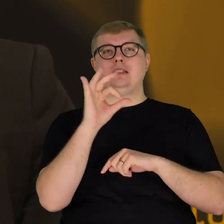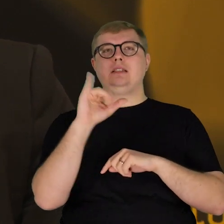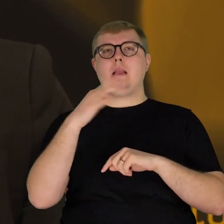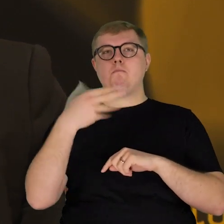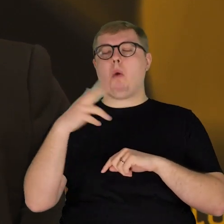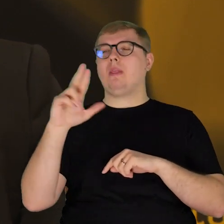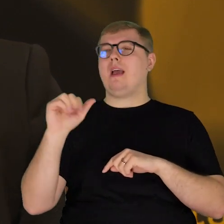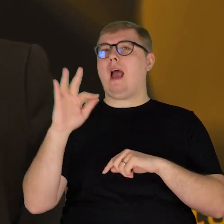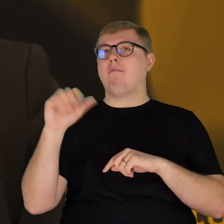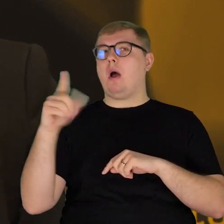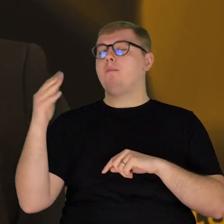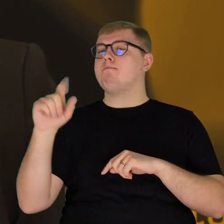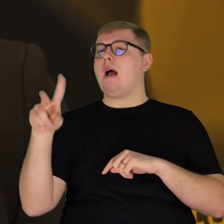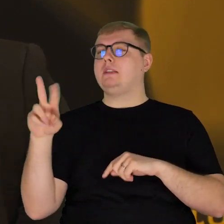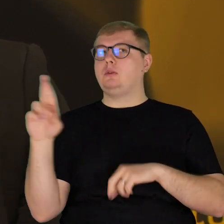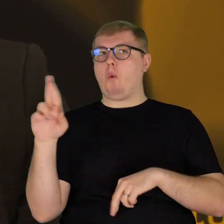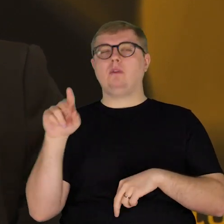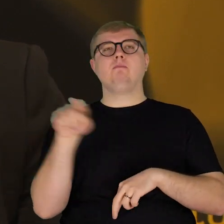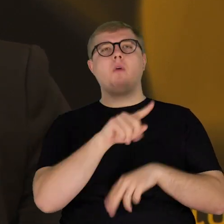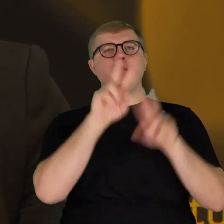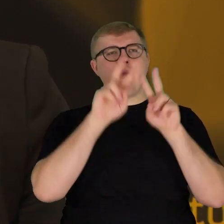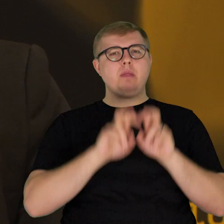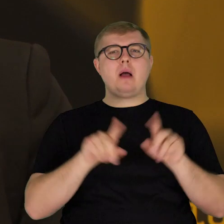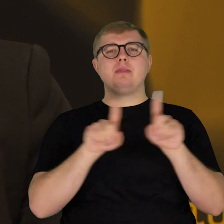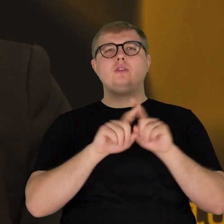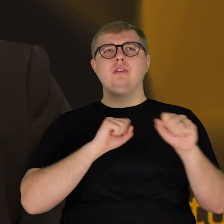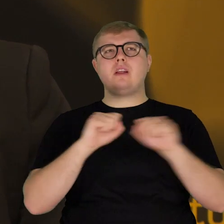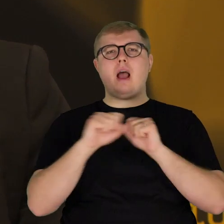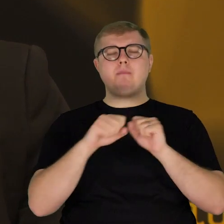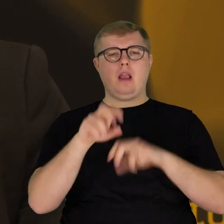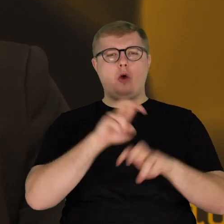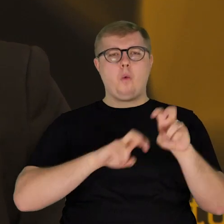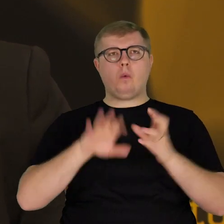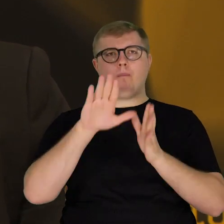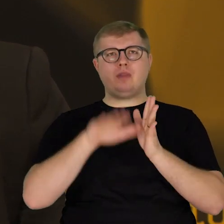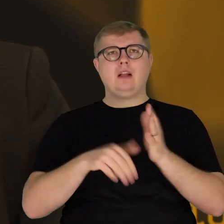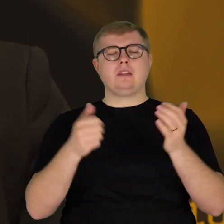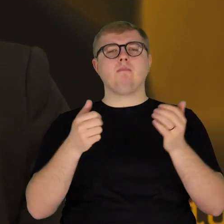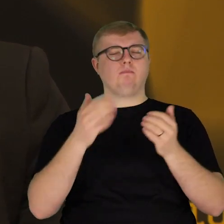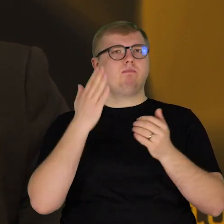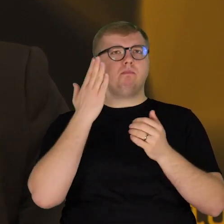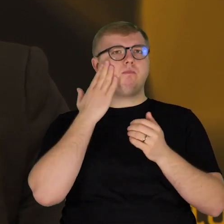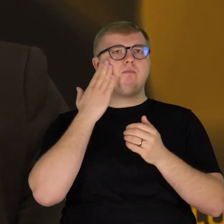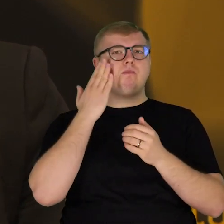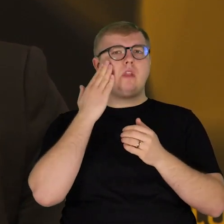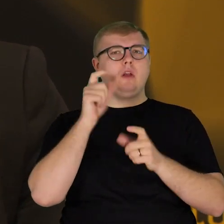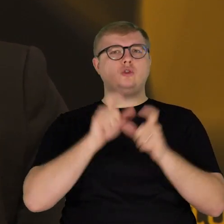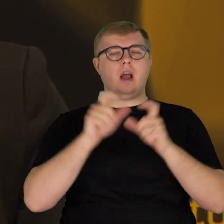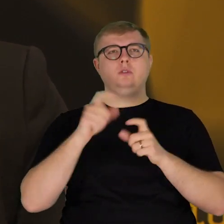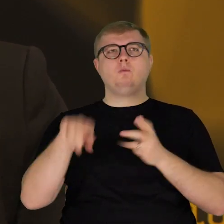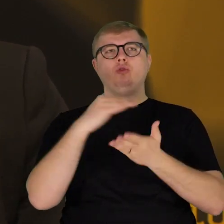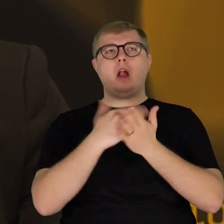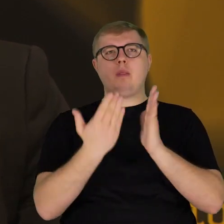changing dynamics of movement of the district's inhabitants with the participation of dedicated soundscape of Nowa